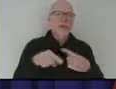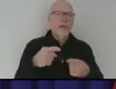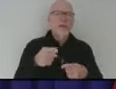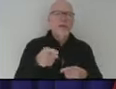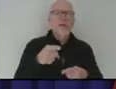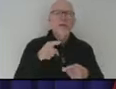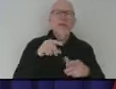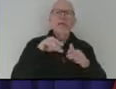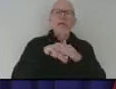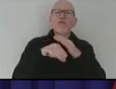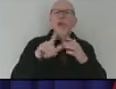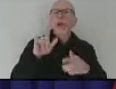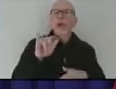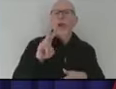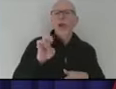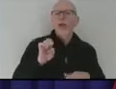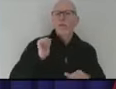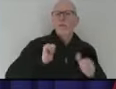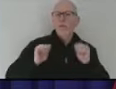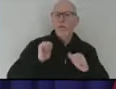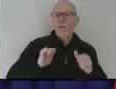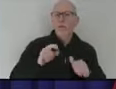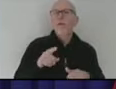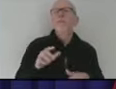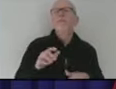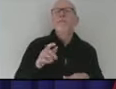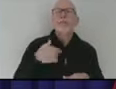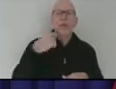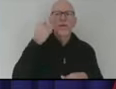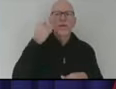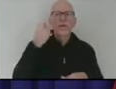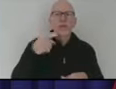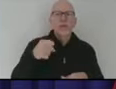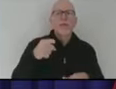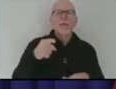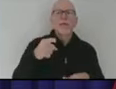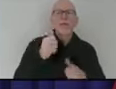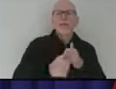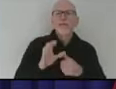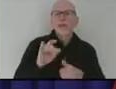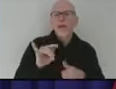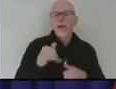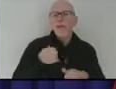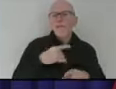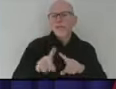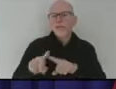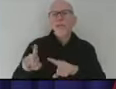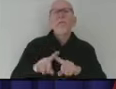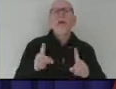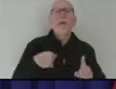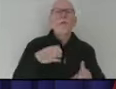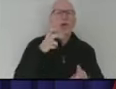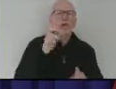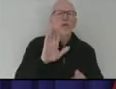indoor live performances. I understand the capacities for each county, but I wanted to hear a little bit